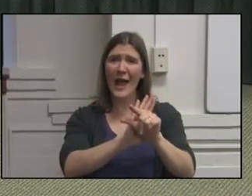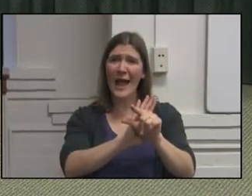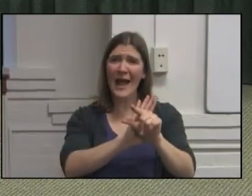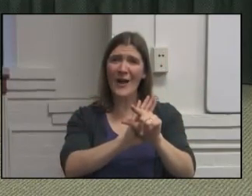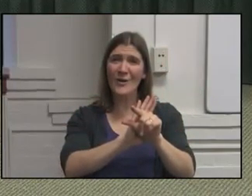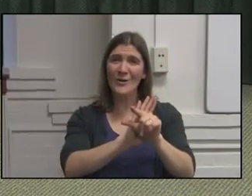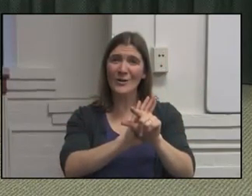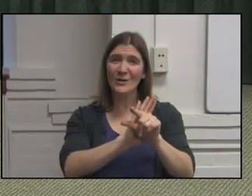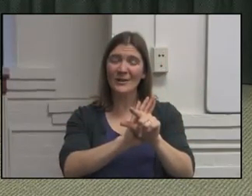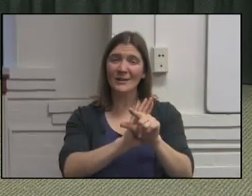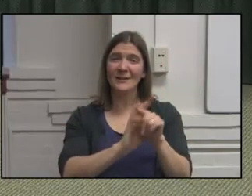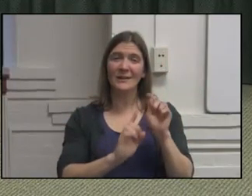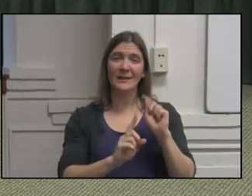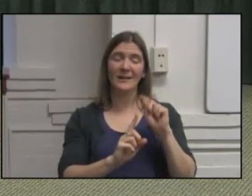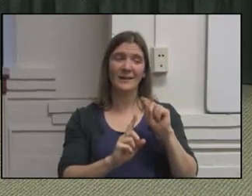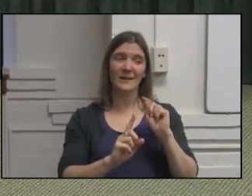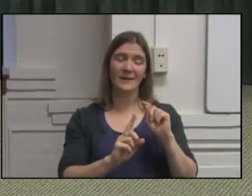longer